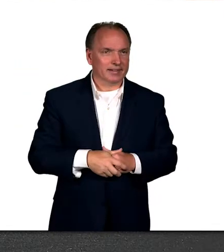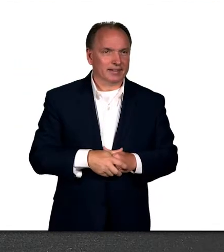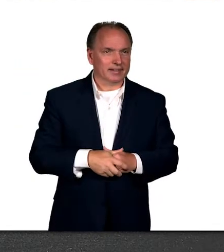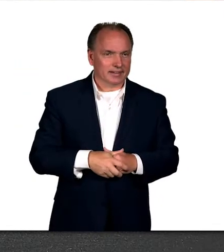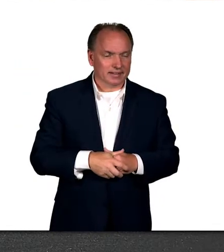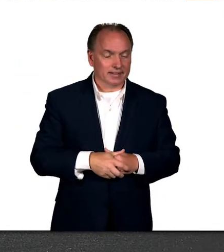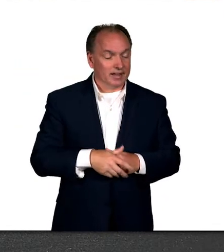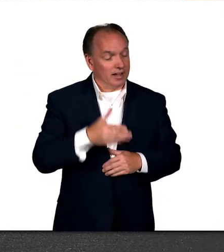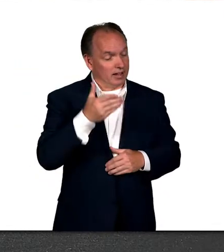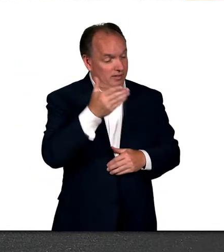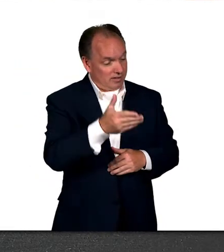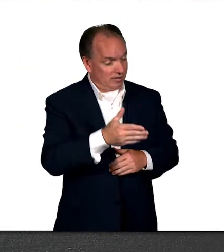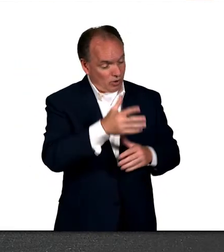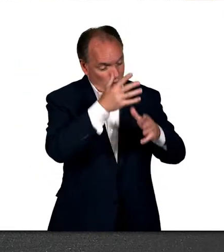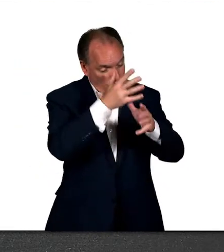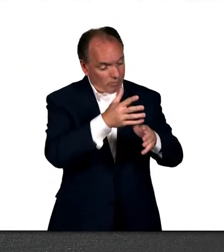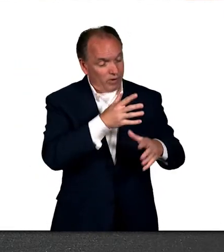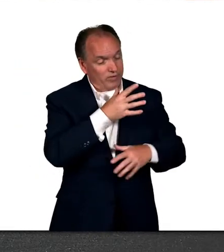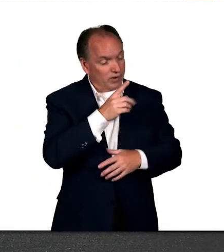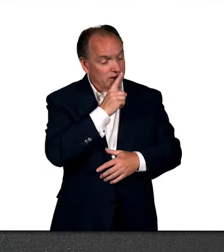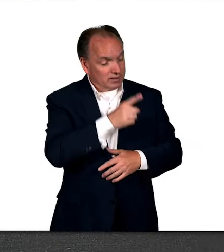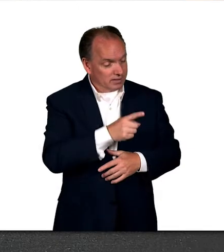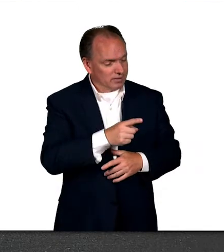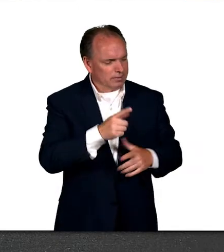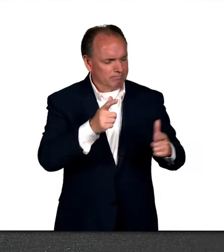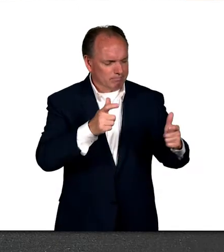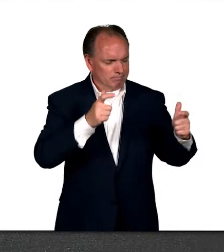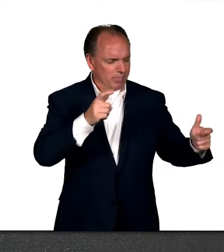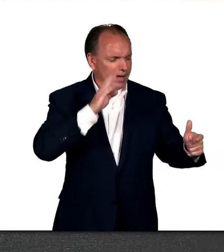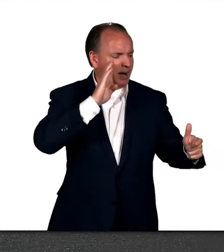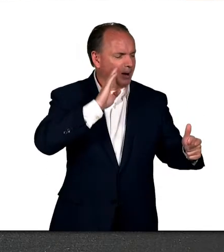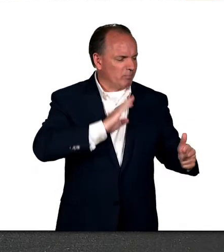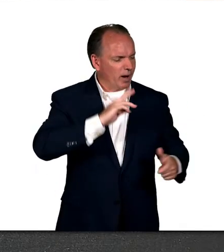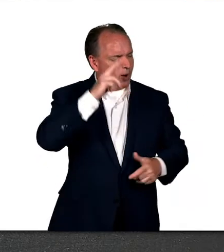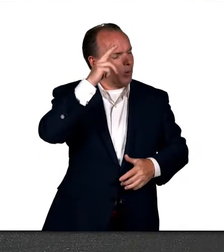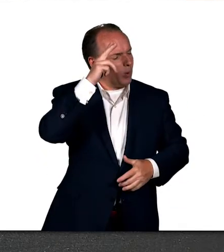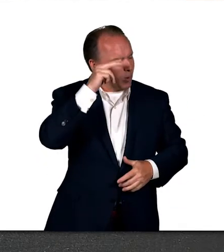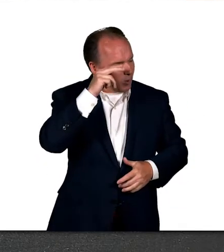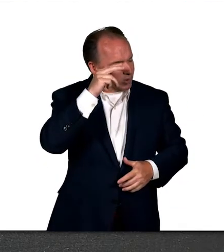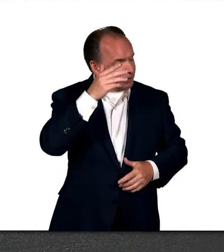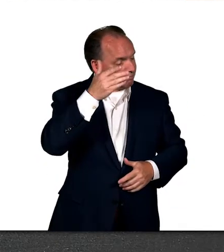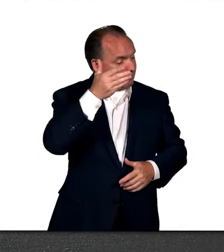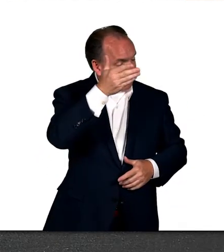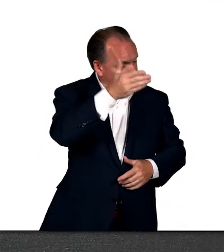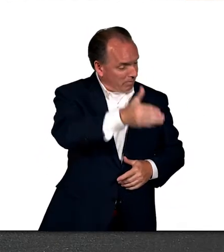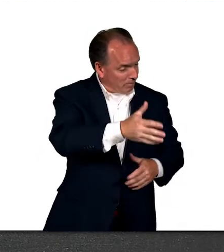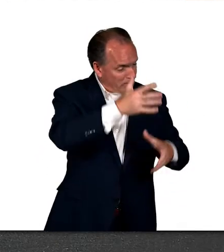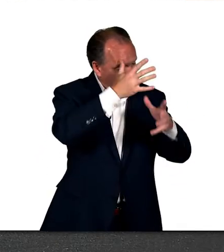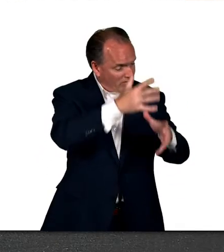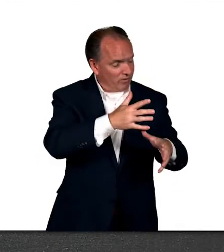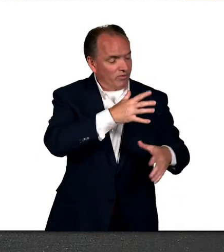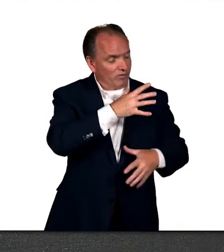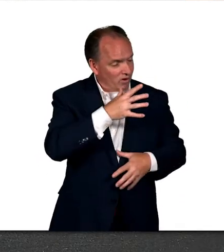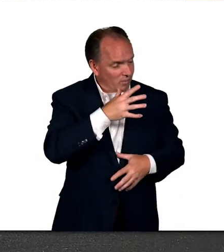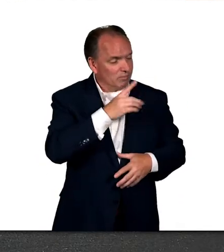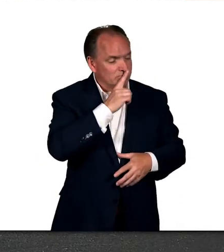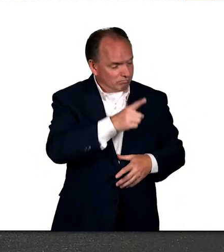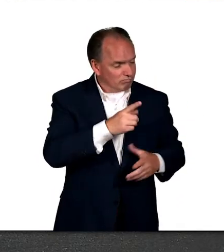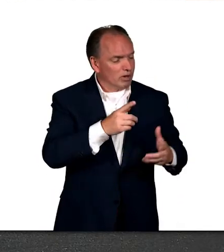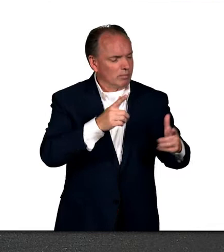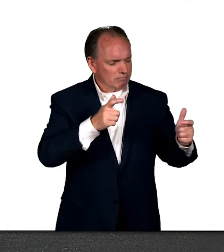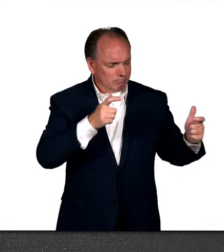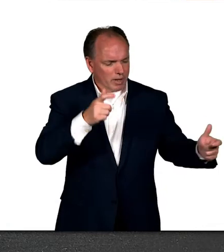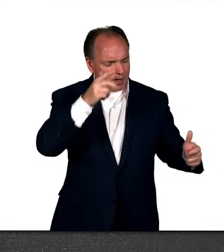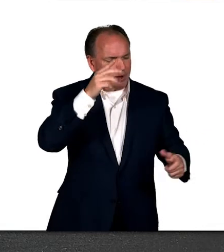Nay. Down on Grandpa's farm there is a big brown horse. Down on Grandpa's farm there is